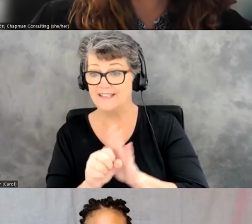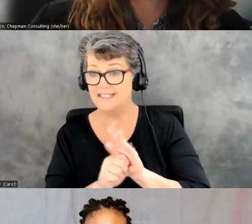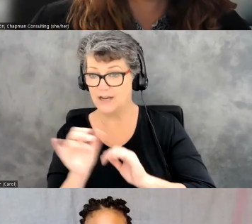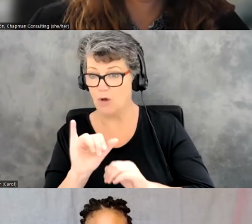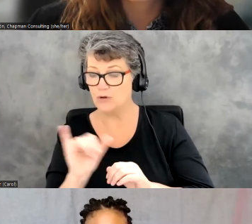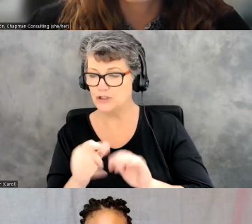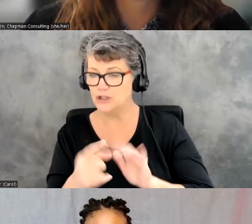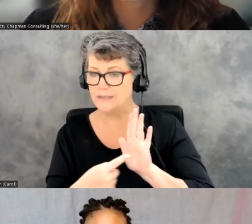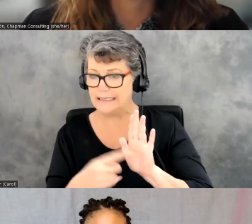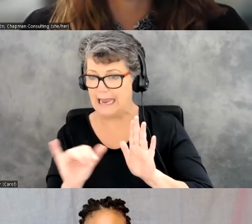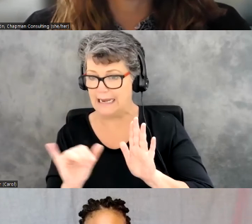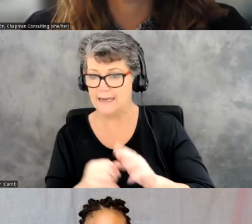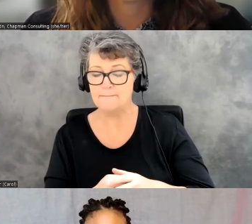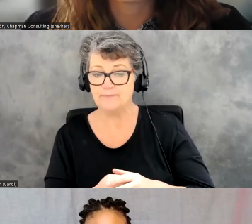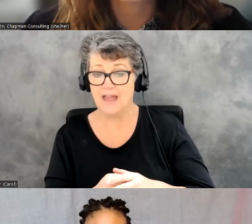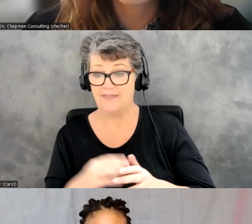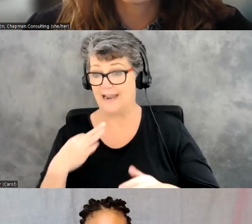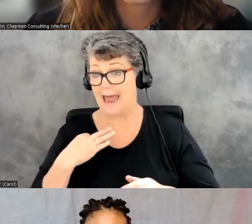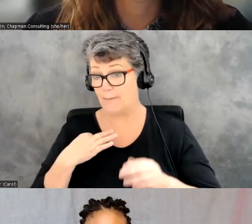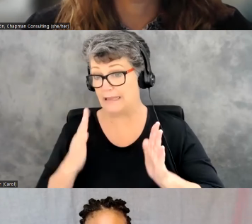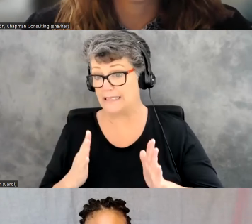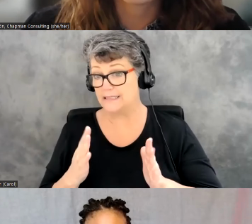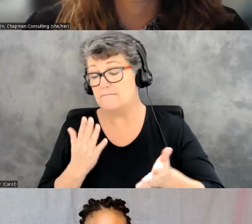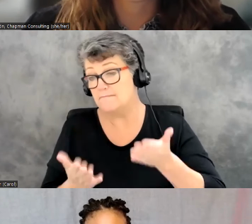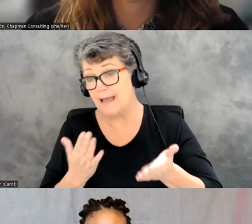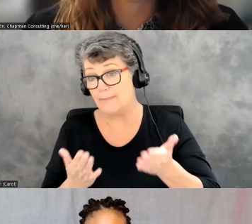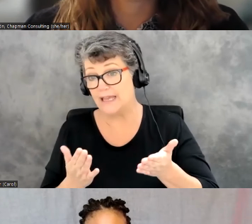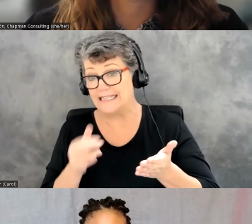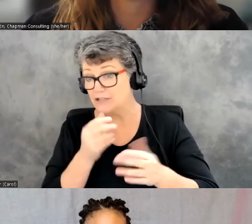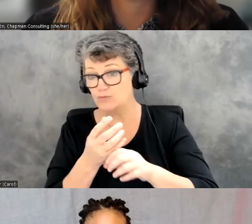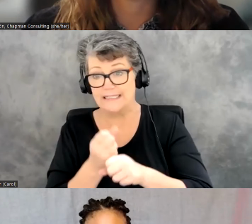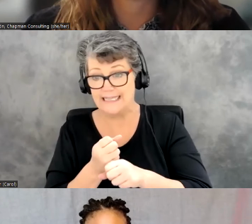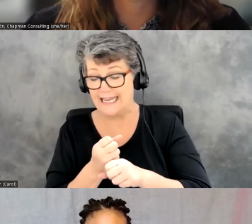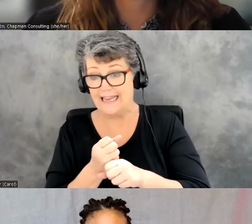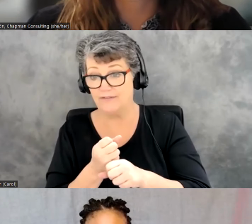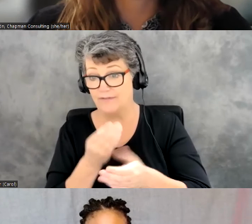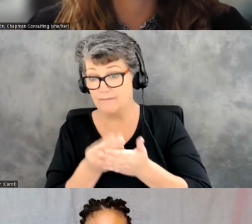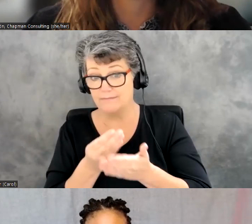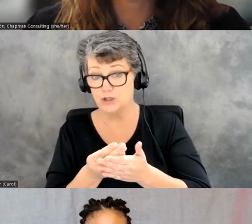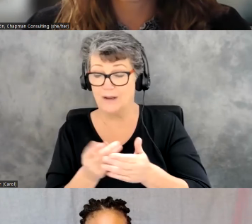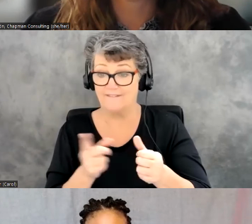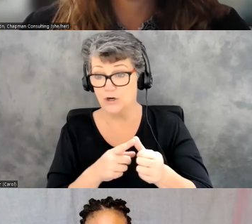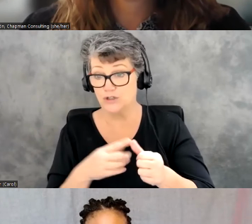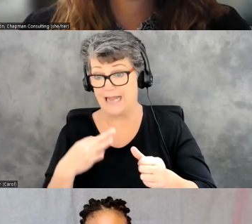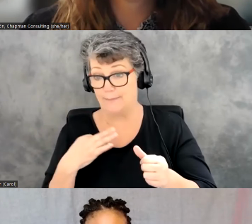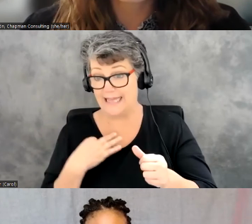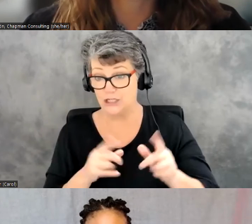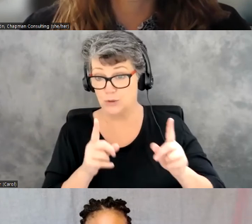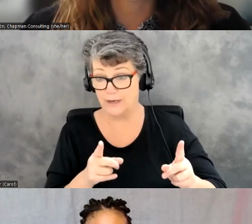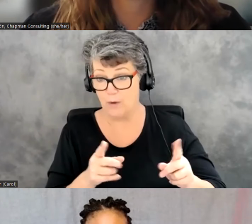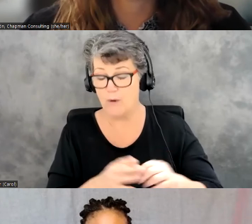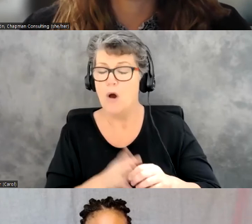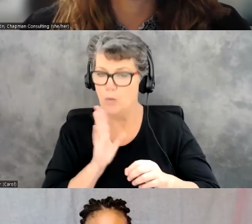also indicated too that applicants who may not or who did not receive an award during the first application window will